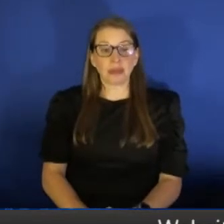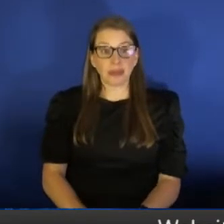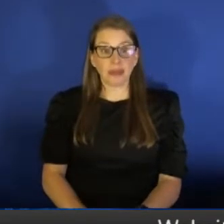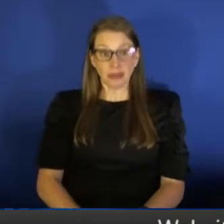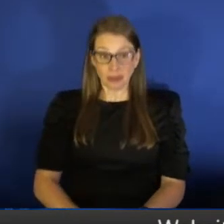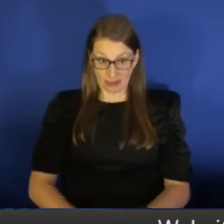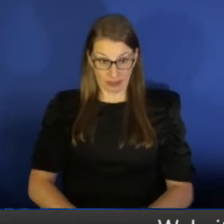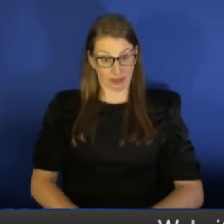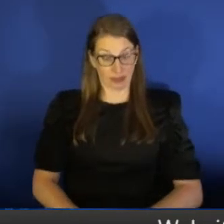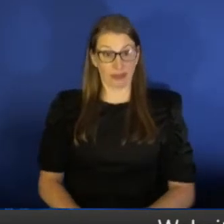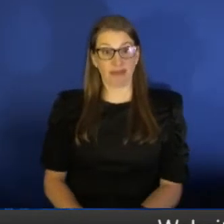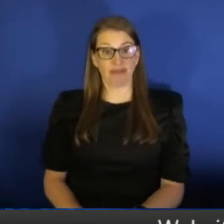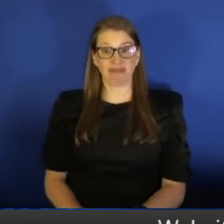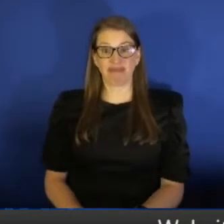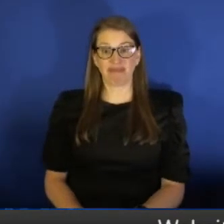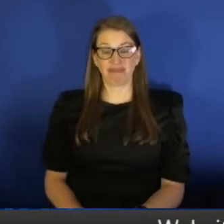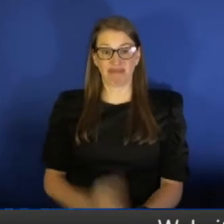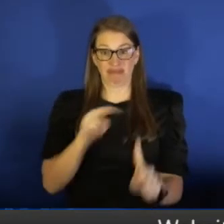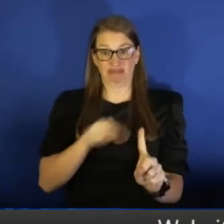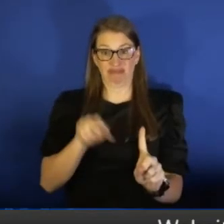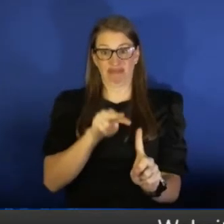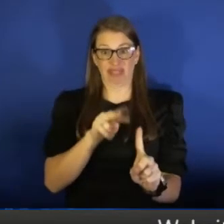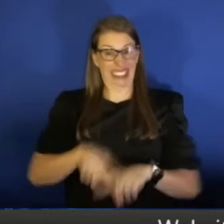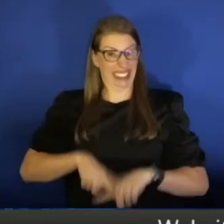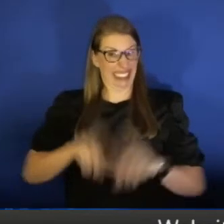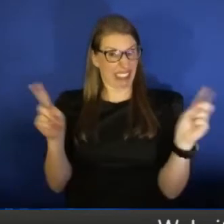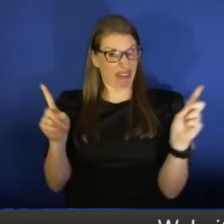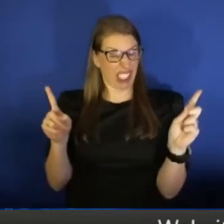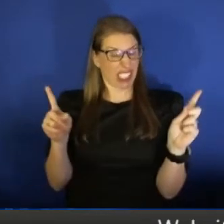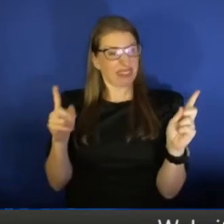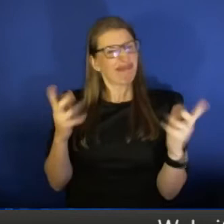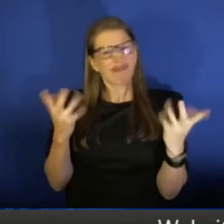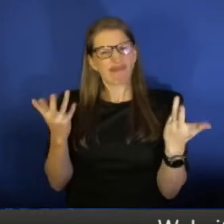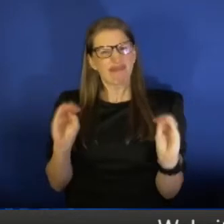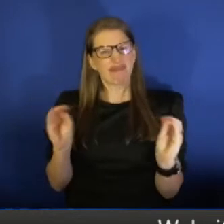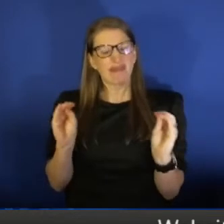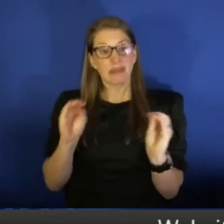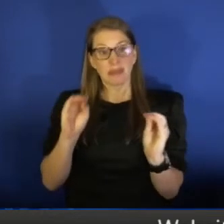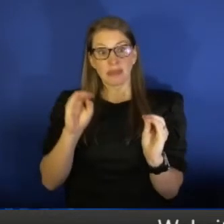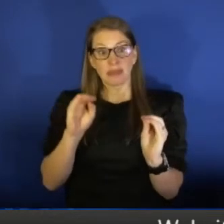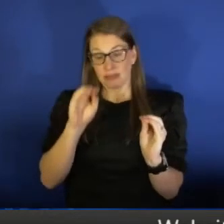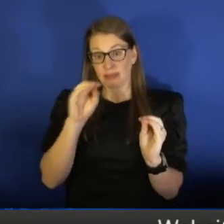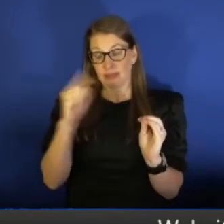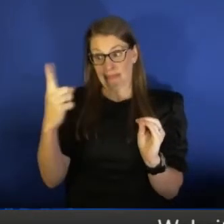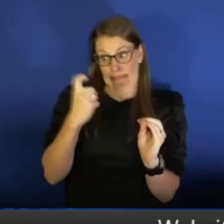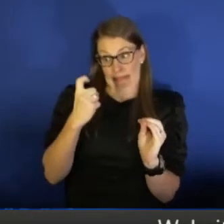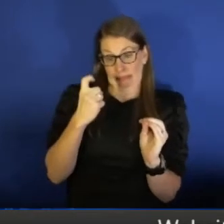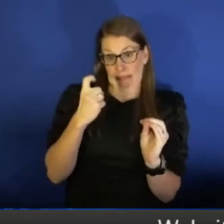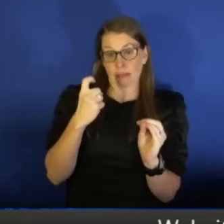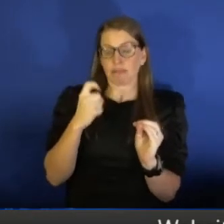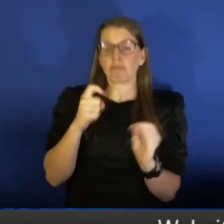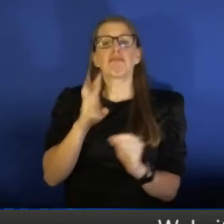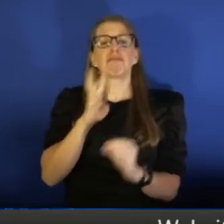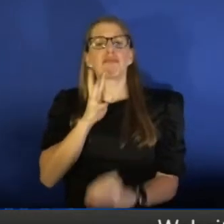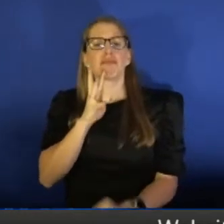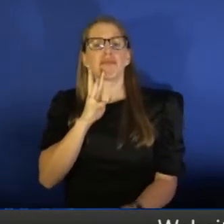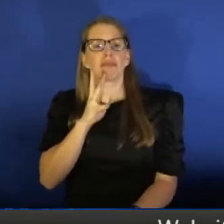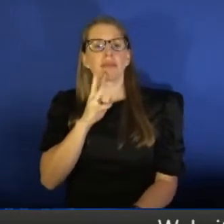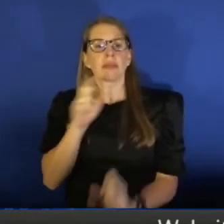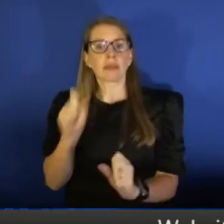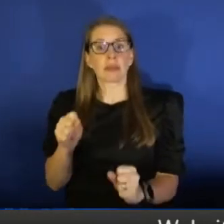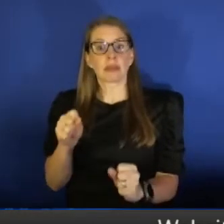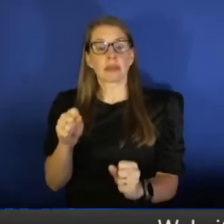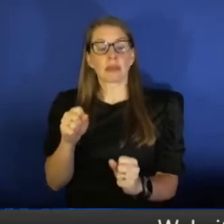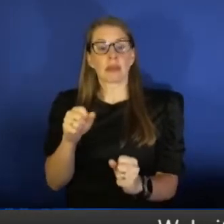seen as any different. When the question comes up, I get to talk about it. Yeah. And actually, it usually spurs a really